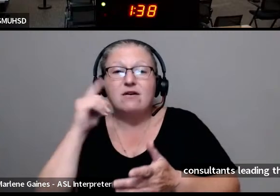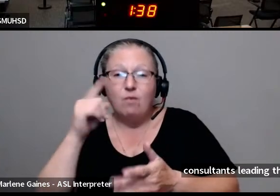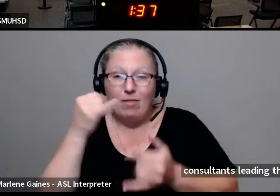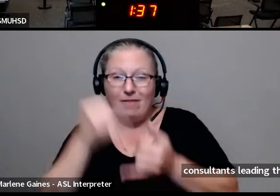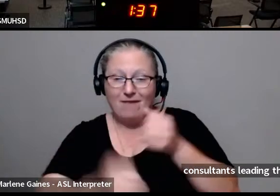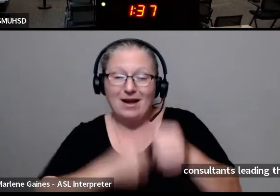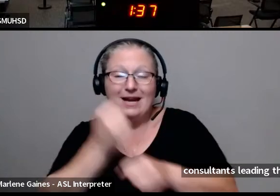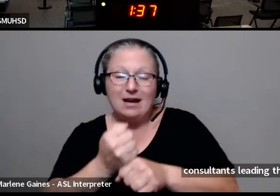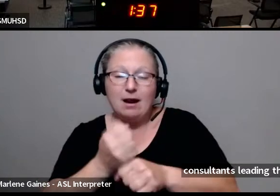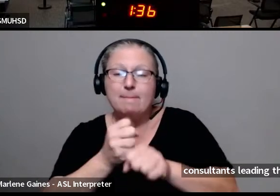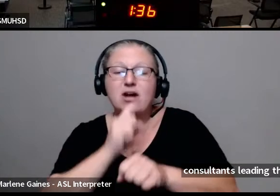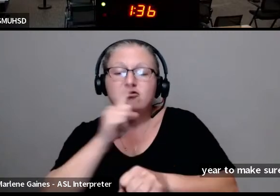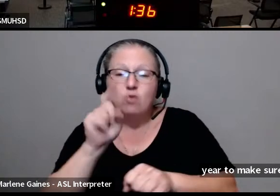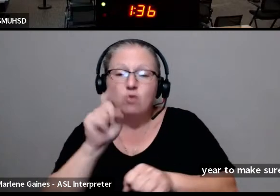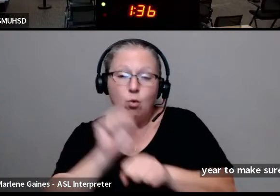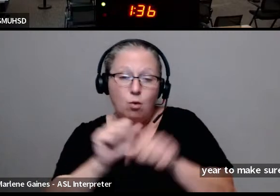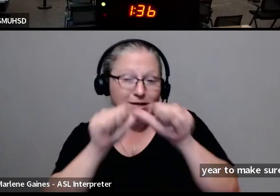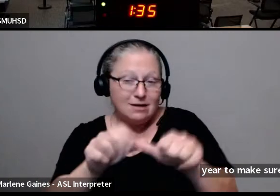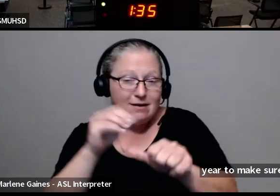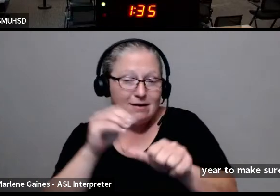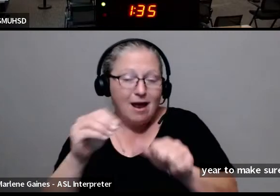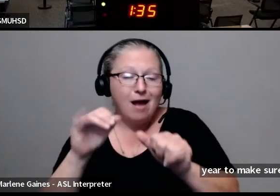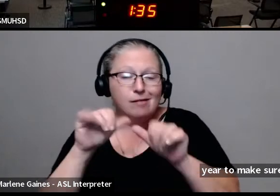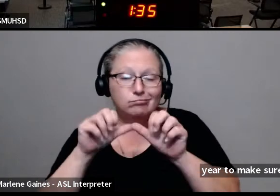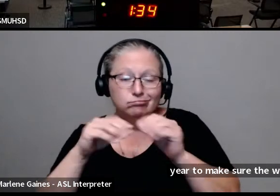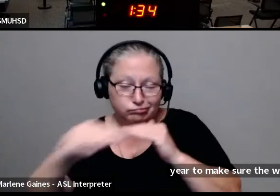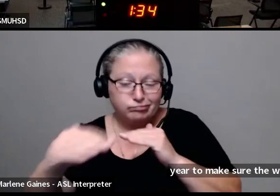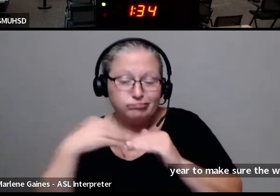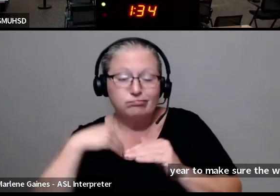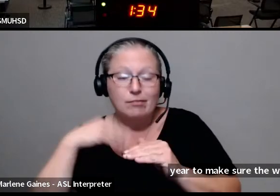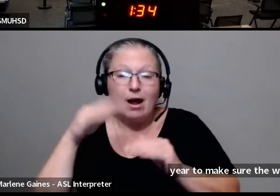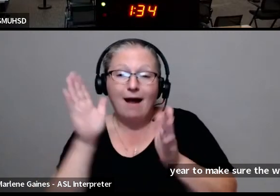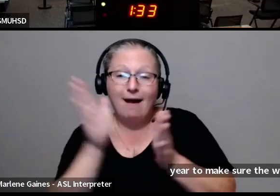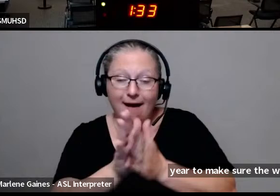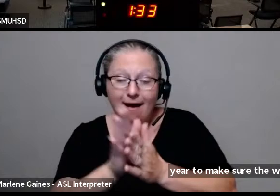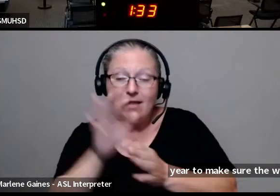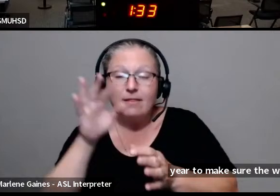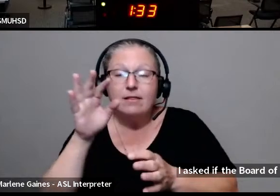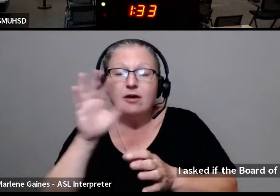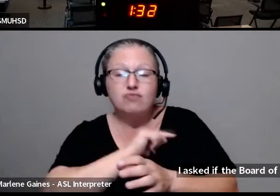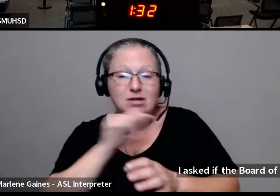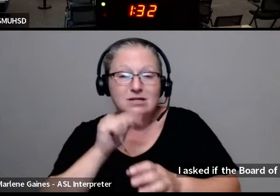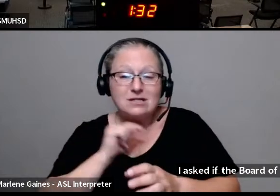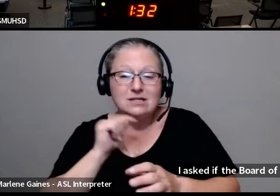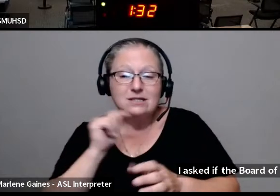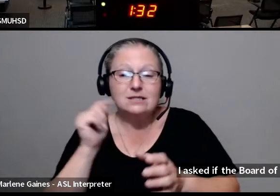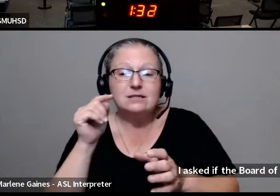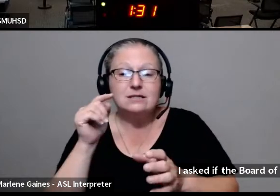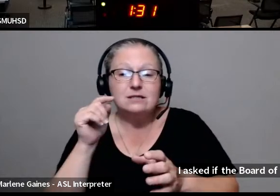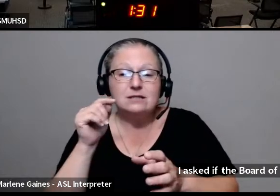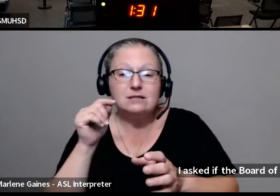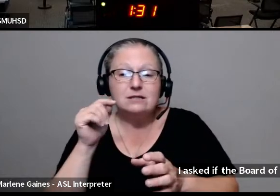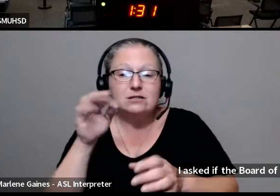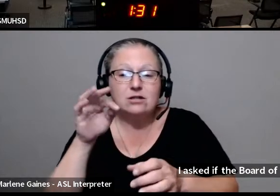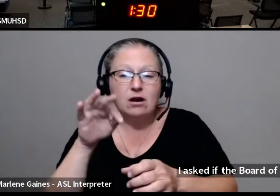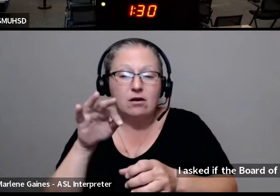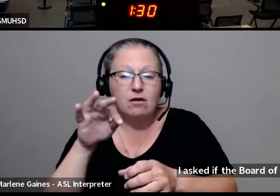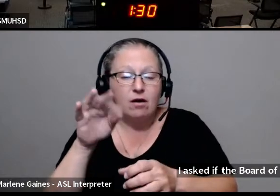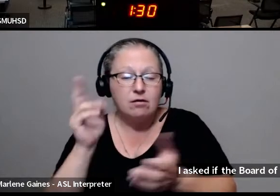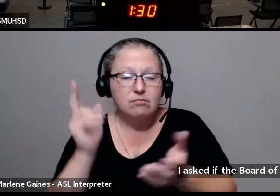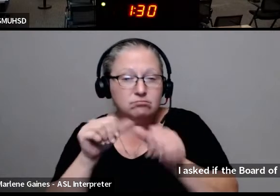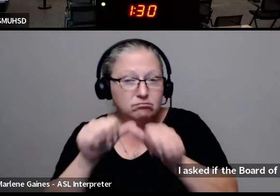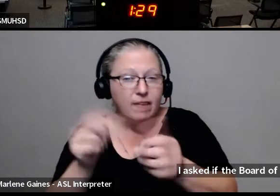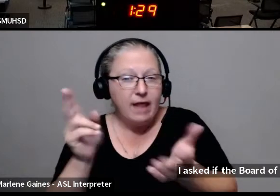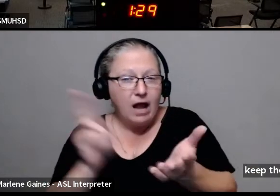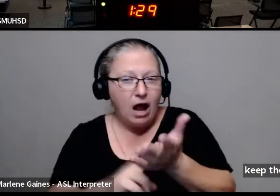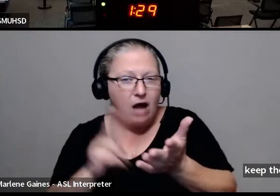and is sustainable. I ask that the Board of Trustees vote unanimously to keep the contract with Truss and Saphir.